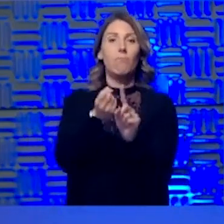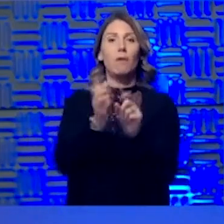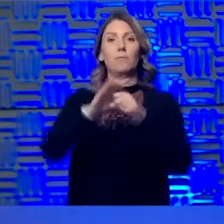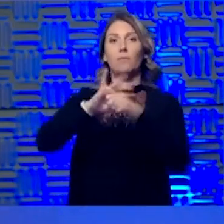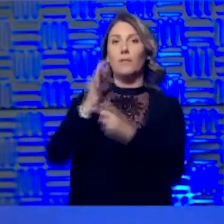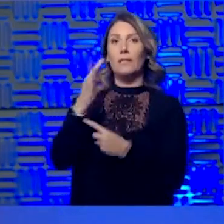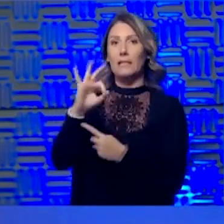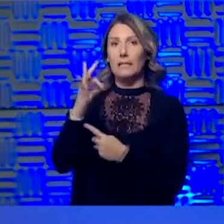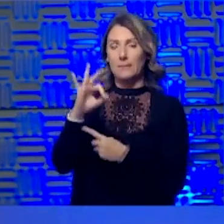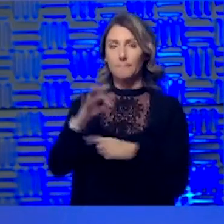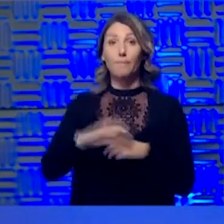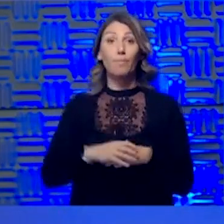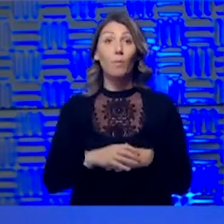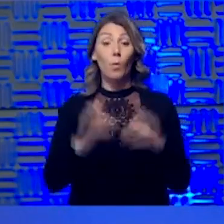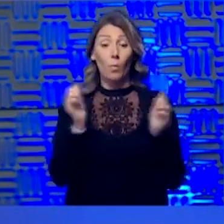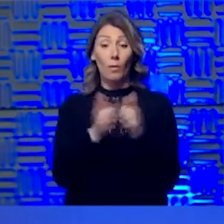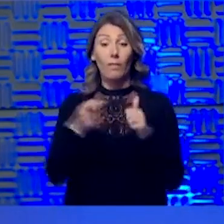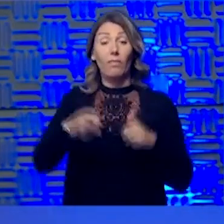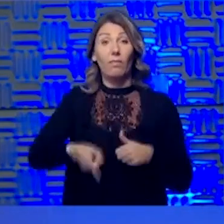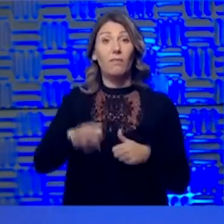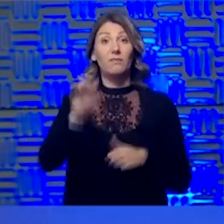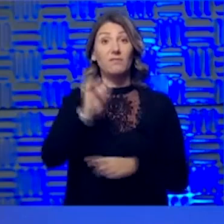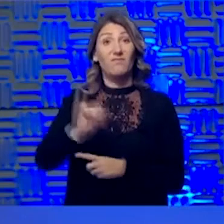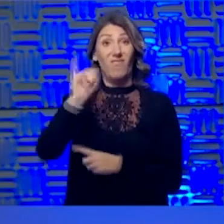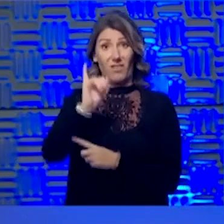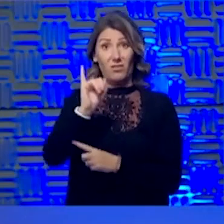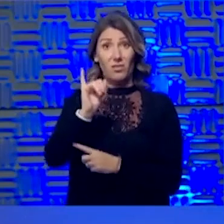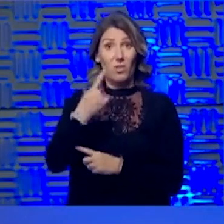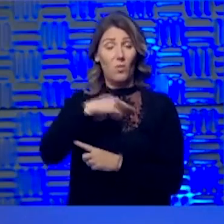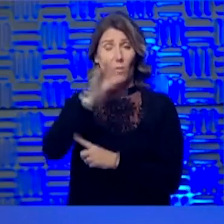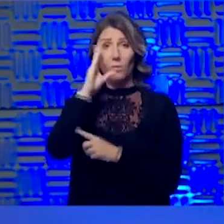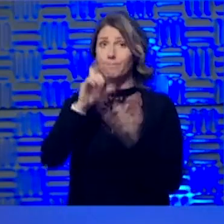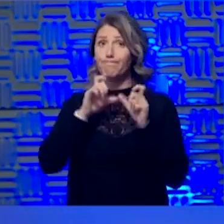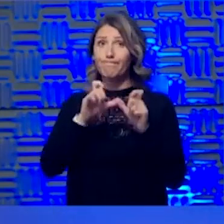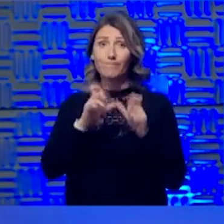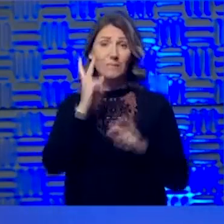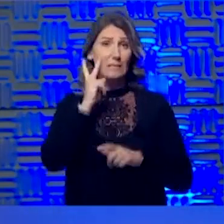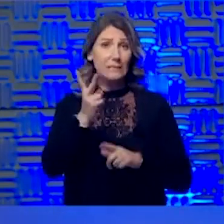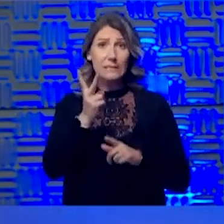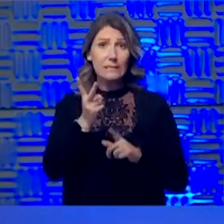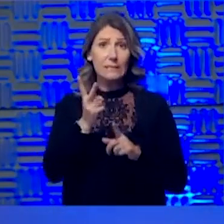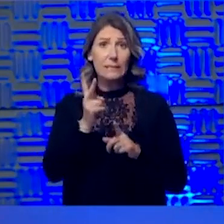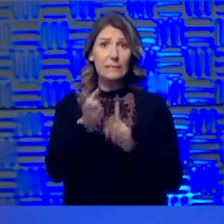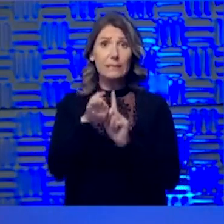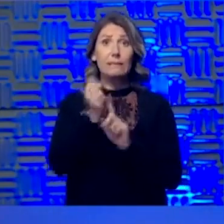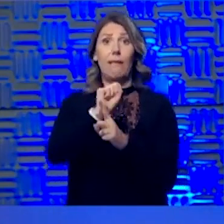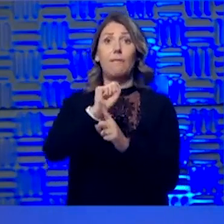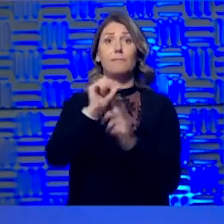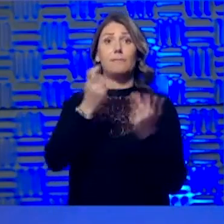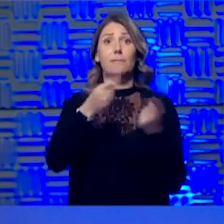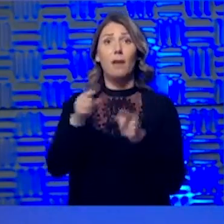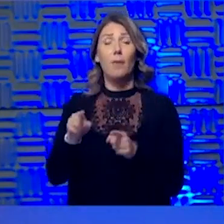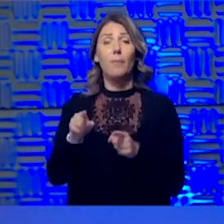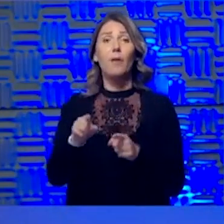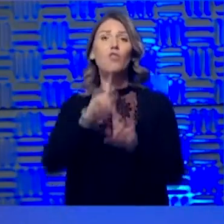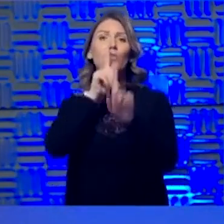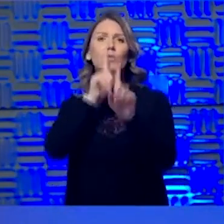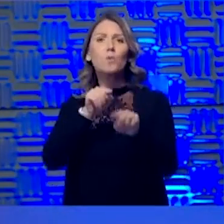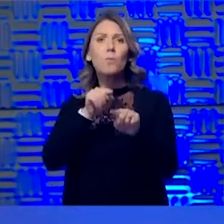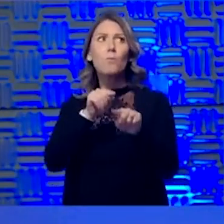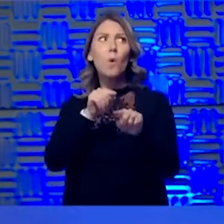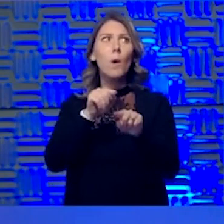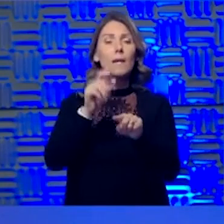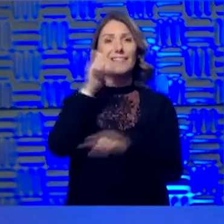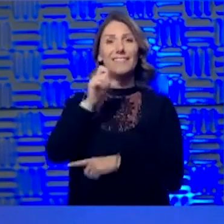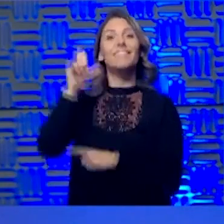this virus, with this infection, that we will continue to see cases. There was a report on CNN just